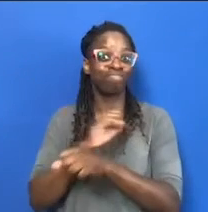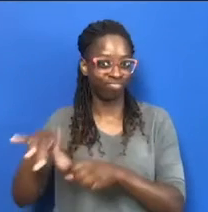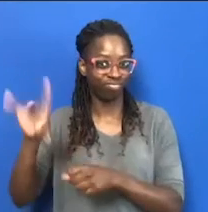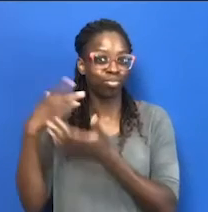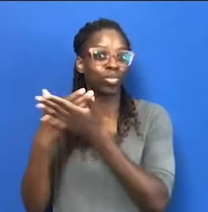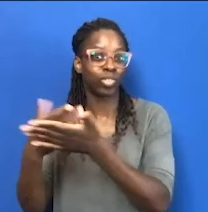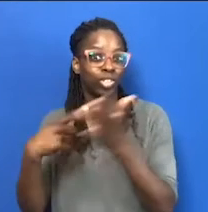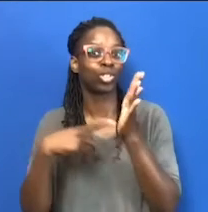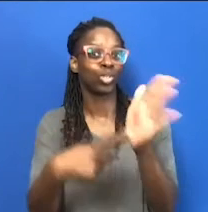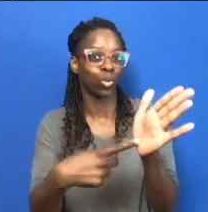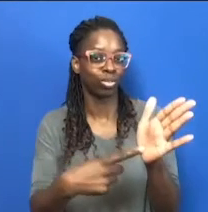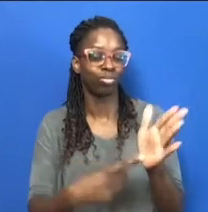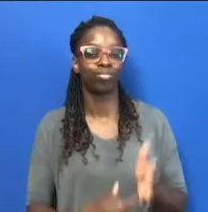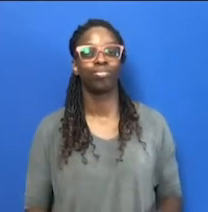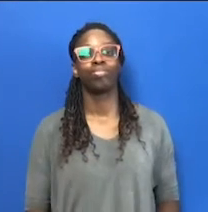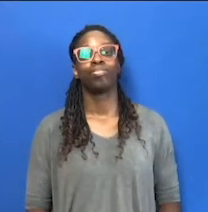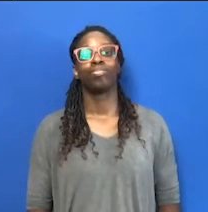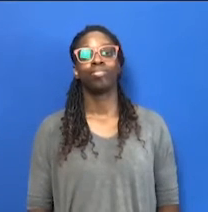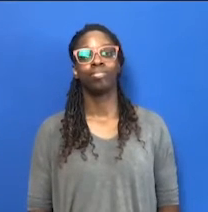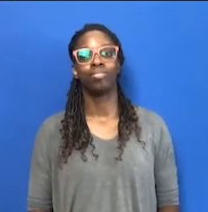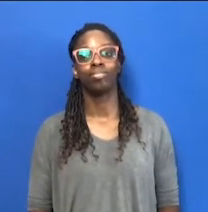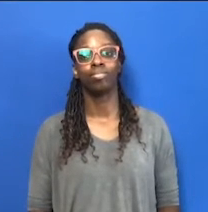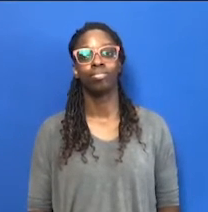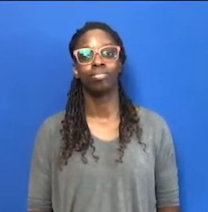Most references came from journals,